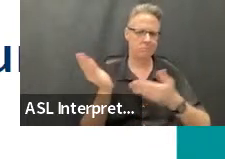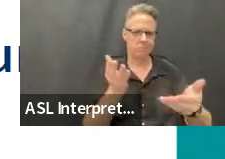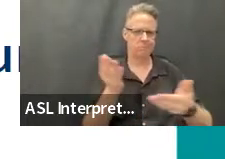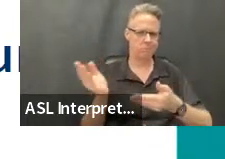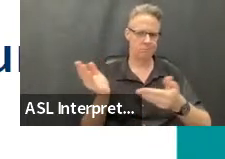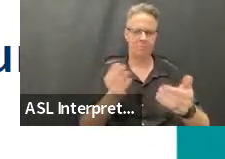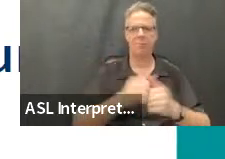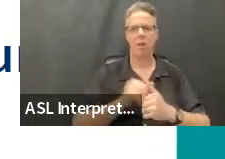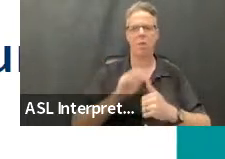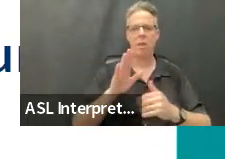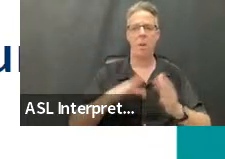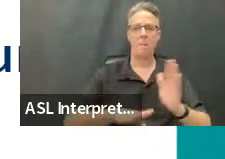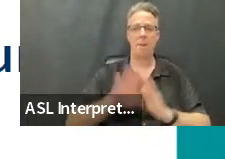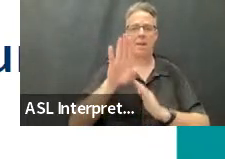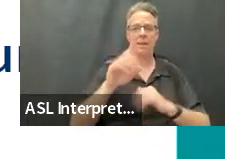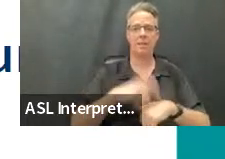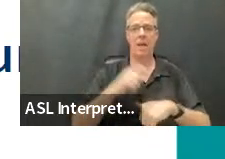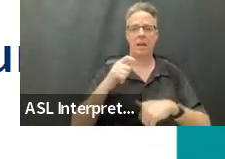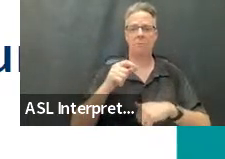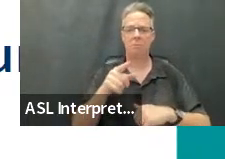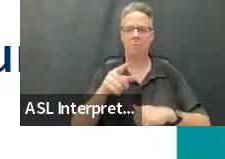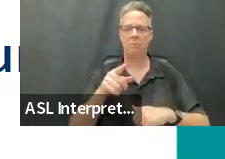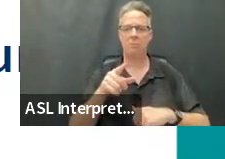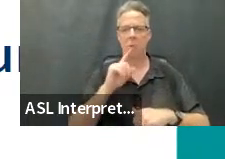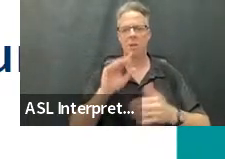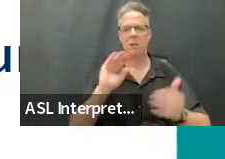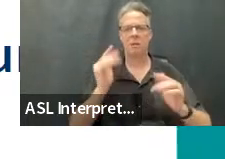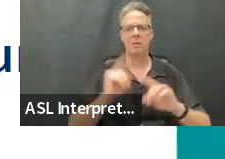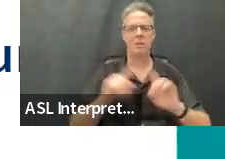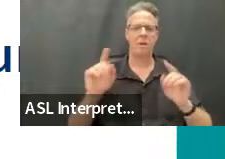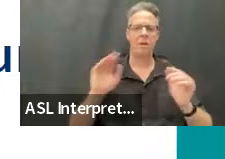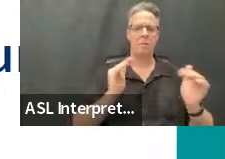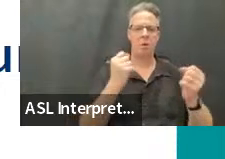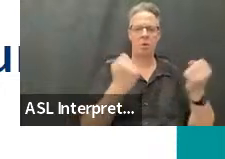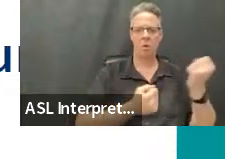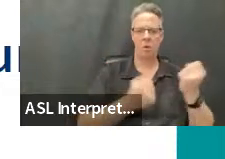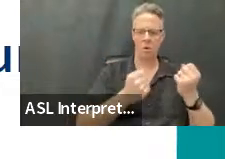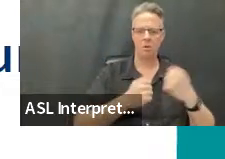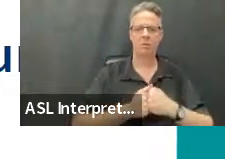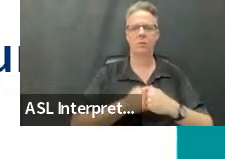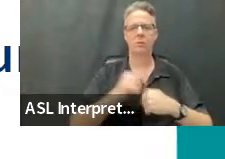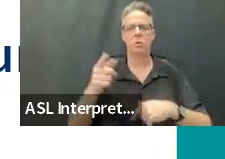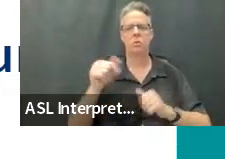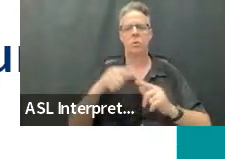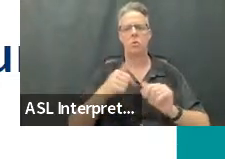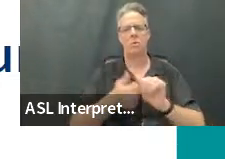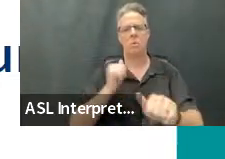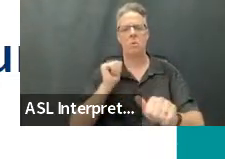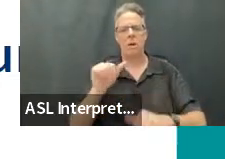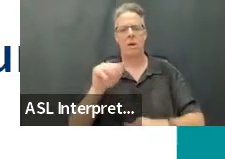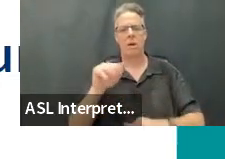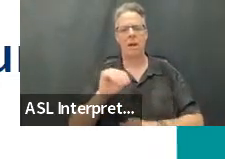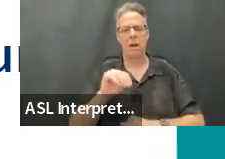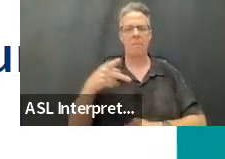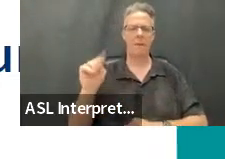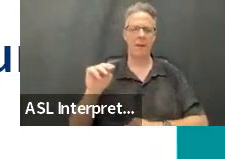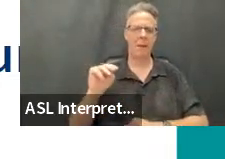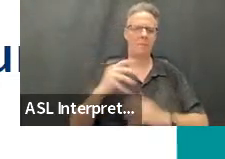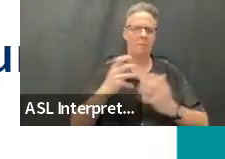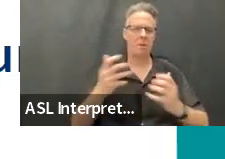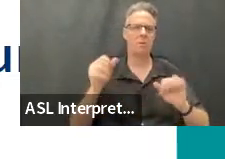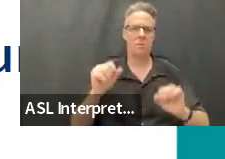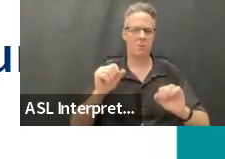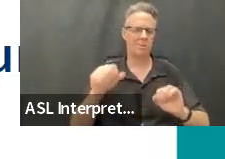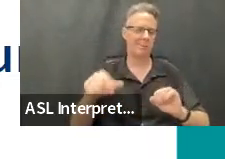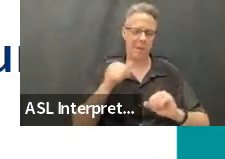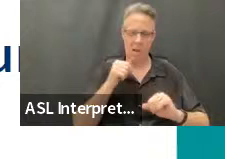So it peaks differently than vehicles. Freight tries to avoid the AM or PM peak when they can. They cannot